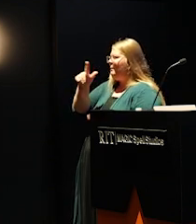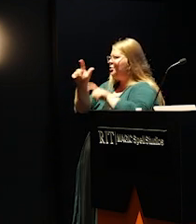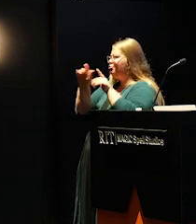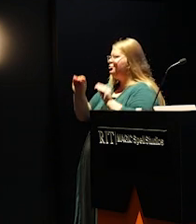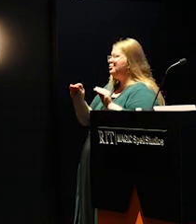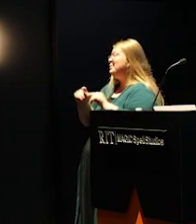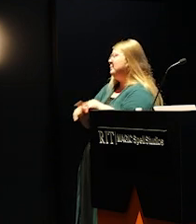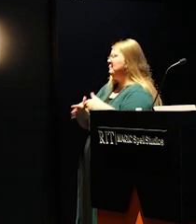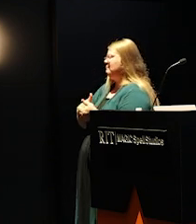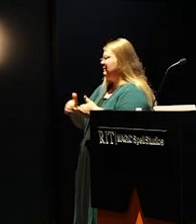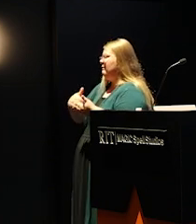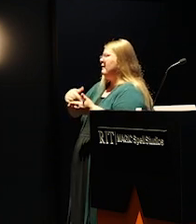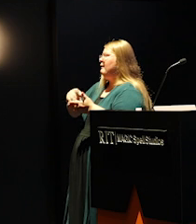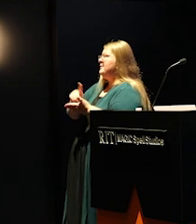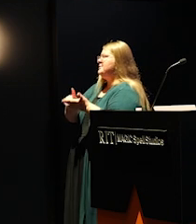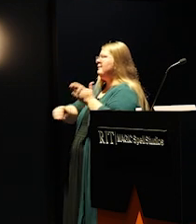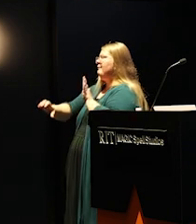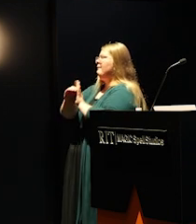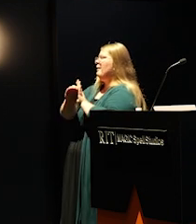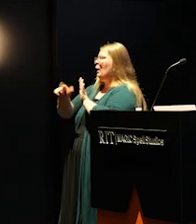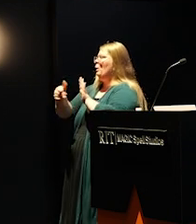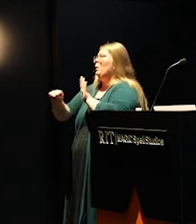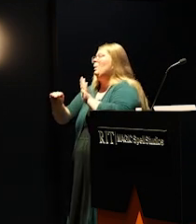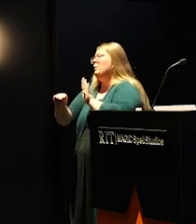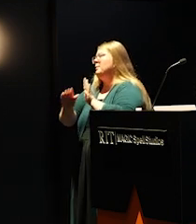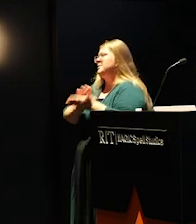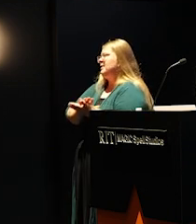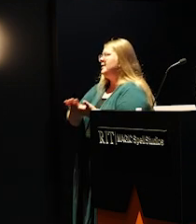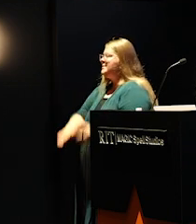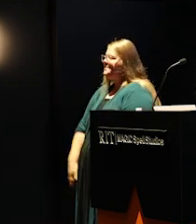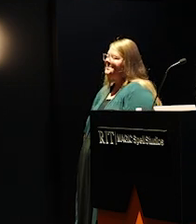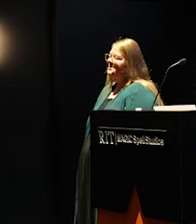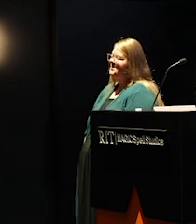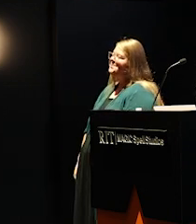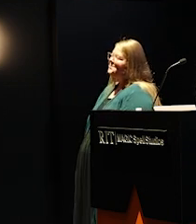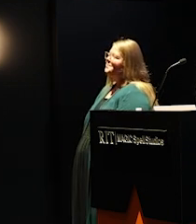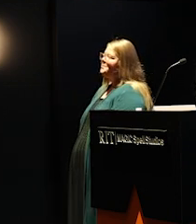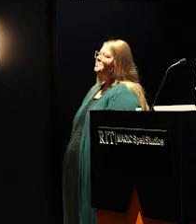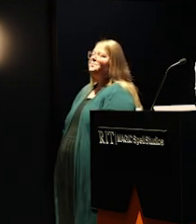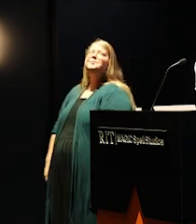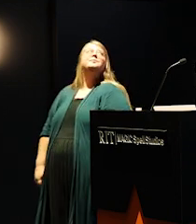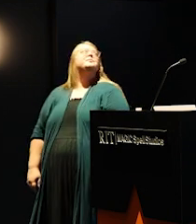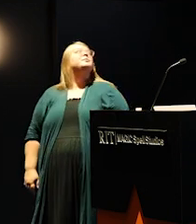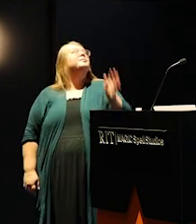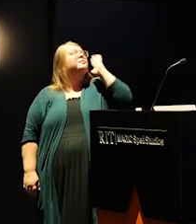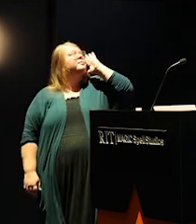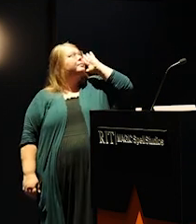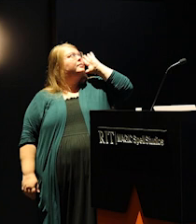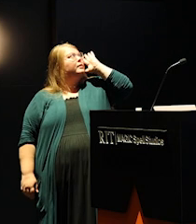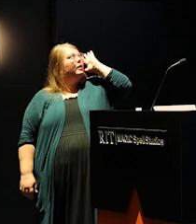cool, the logo that was in the window there when they opened up on Orchard Street. And then to